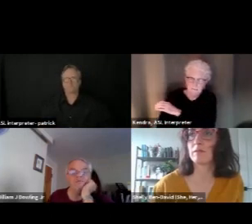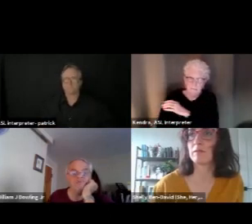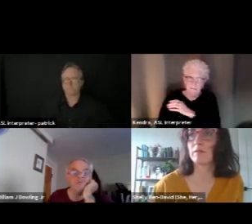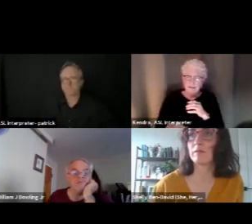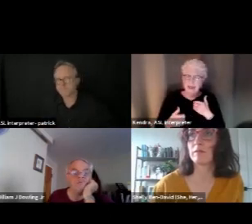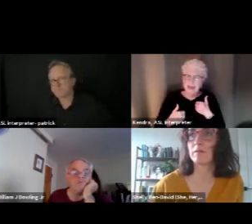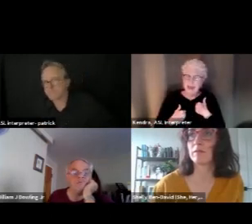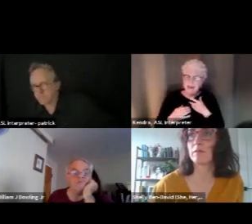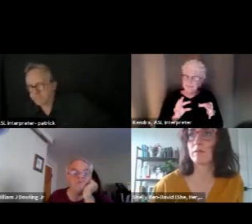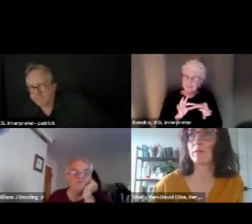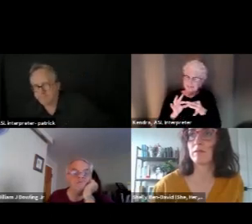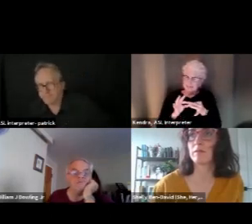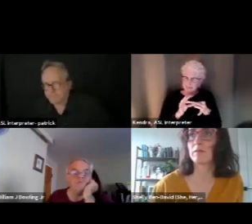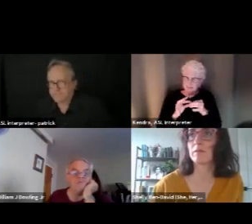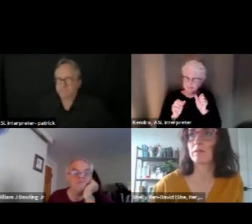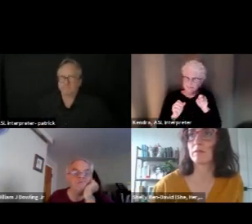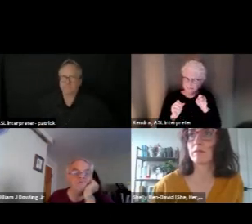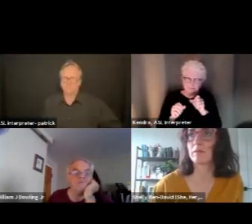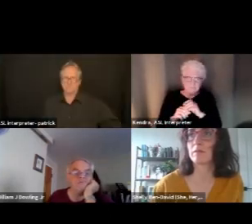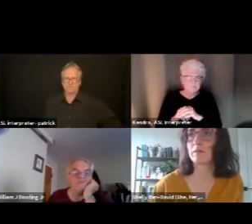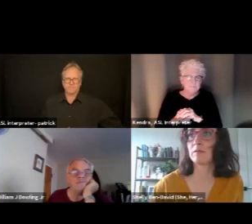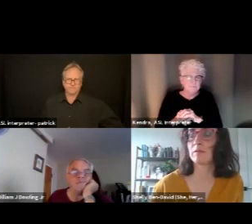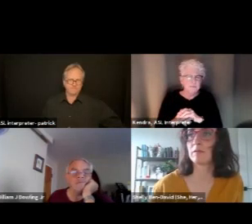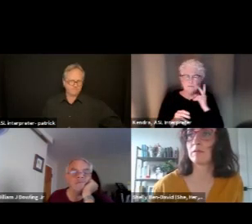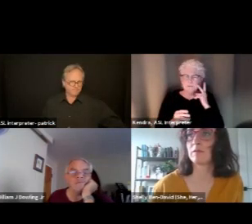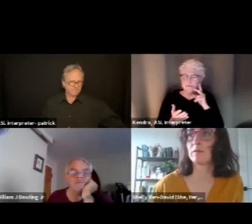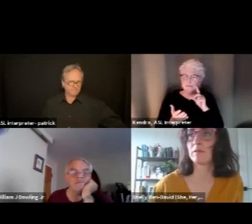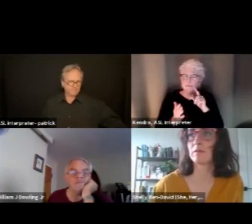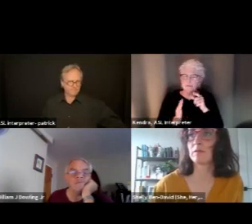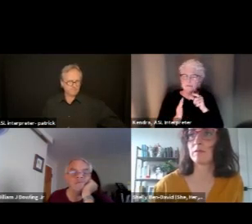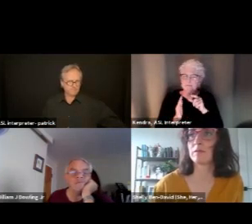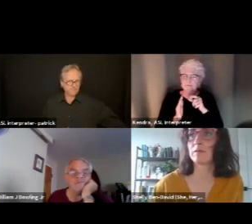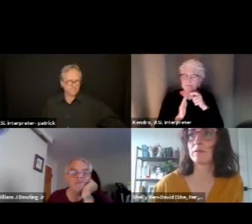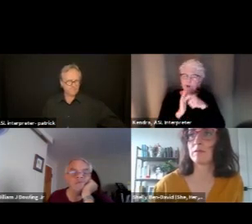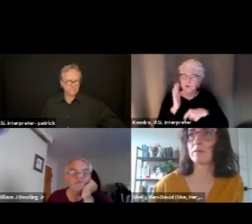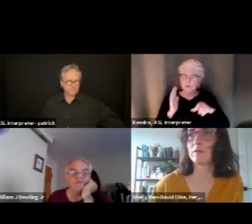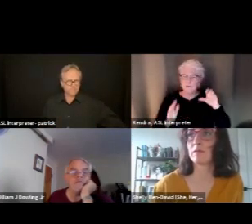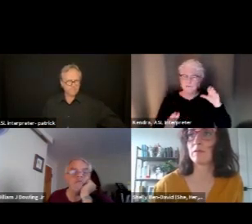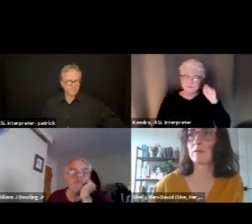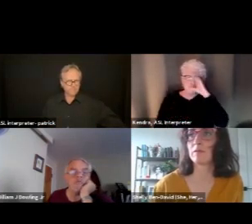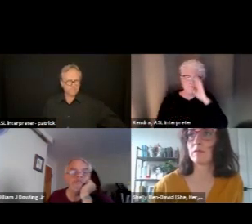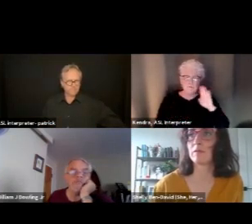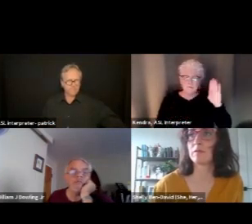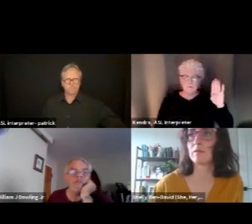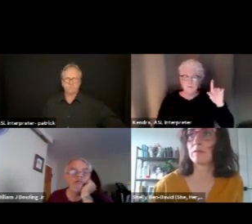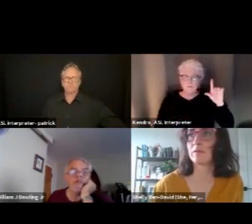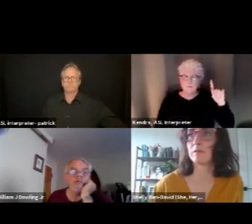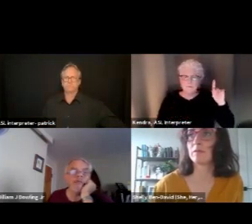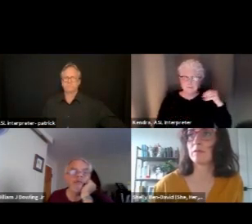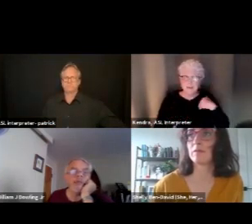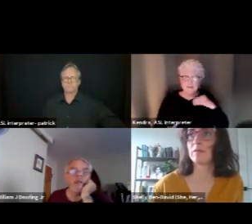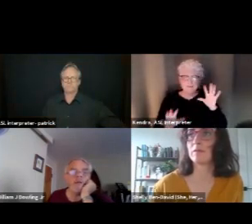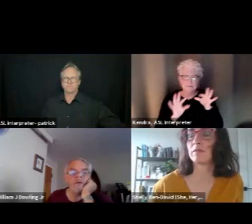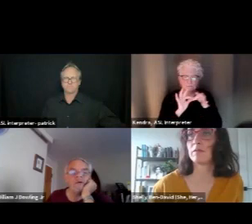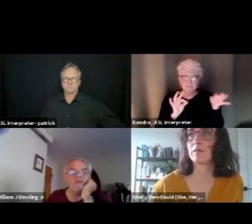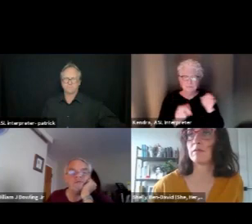think there's actually a new paper in Schizophrenia Bulletin showing, I think, that personal recovery is the clinical recovery